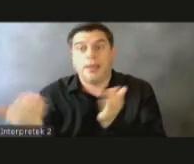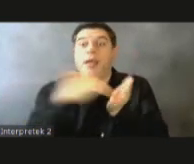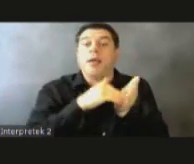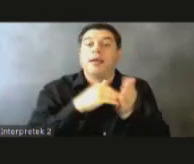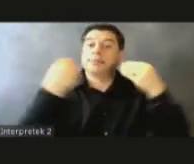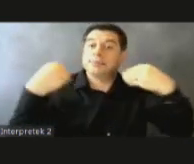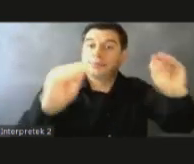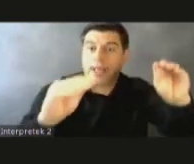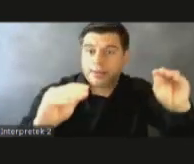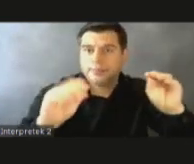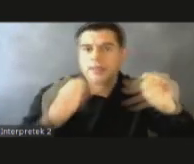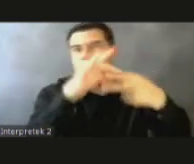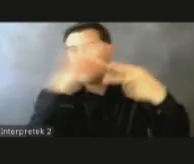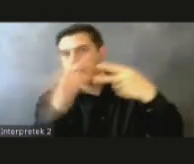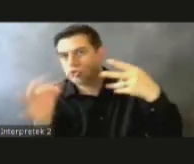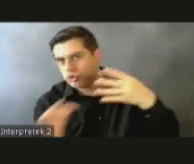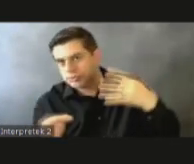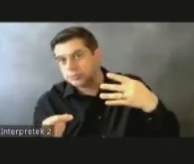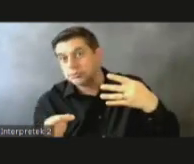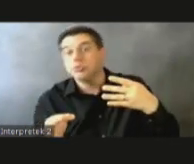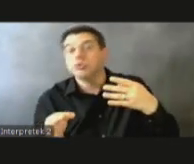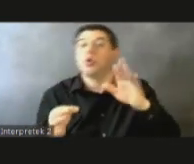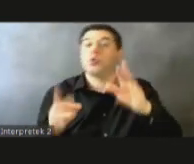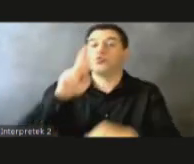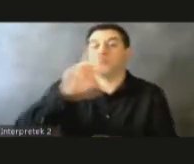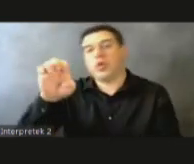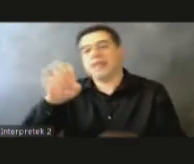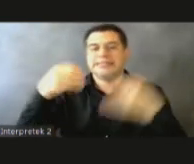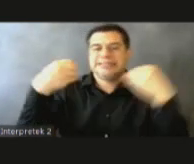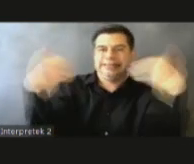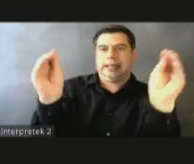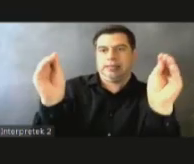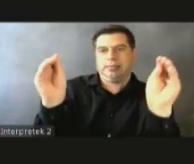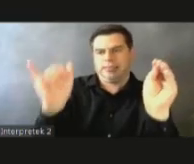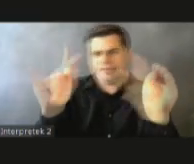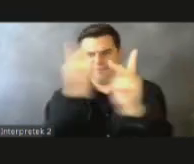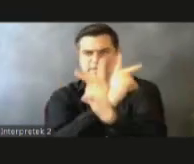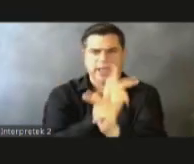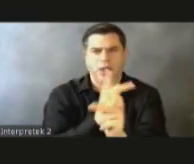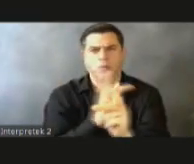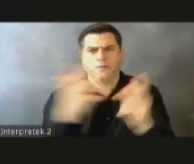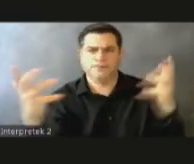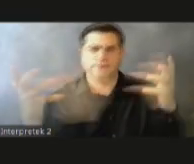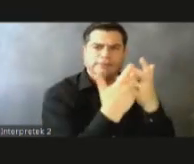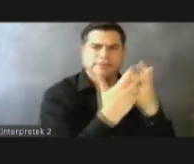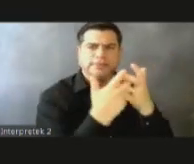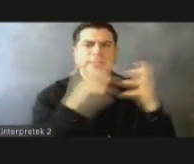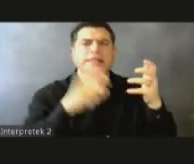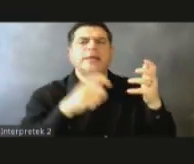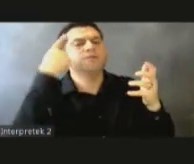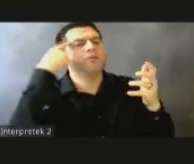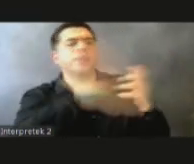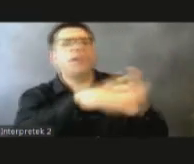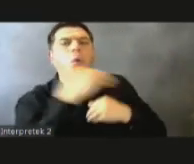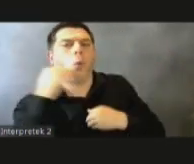meet the needs or the requirements of the home program as well. And so, all of these tools are available to